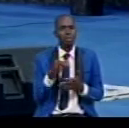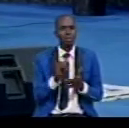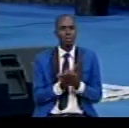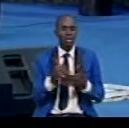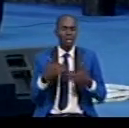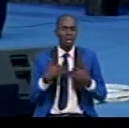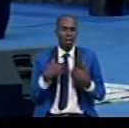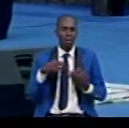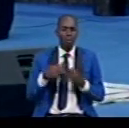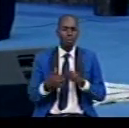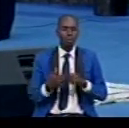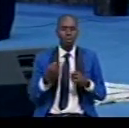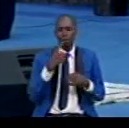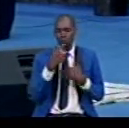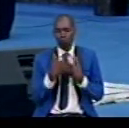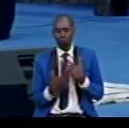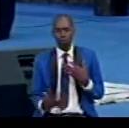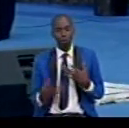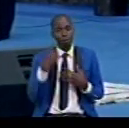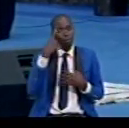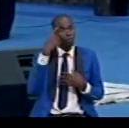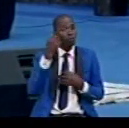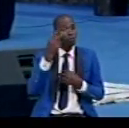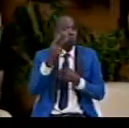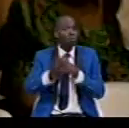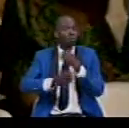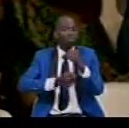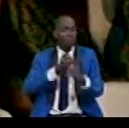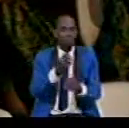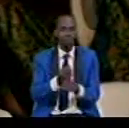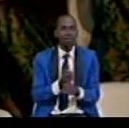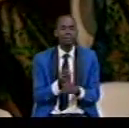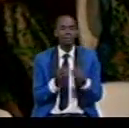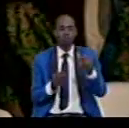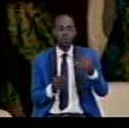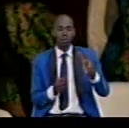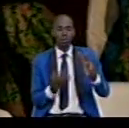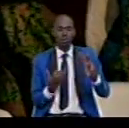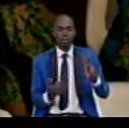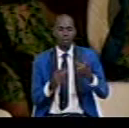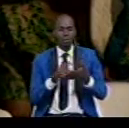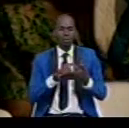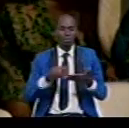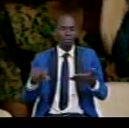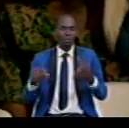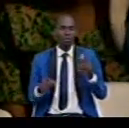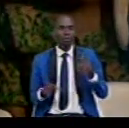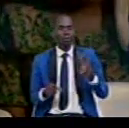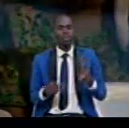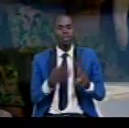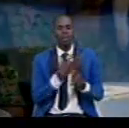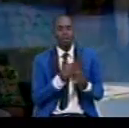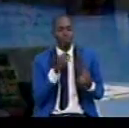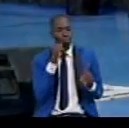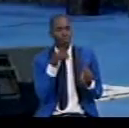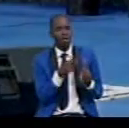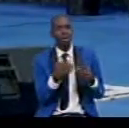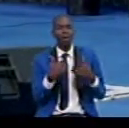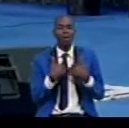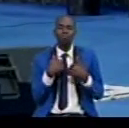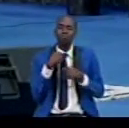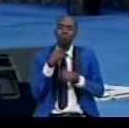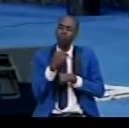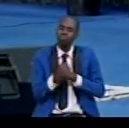12 years, verse 26, in verse 26, and had suffered many